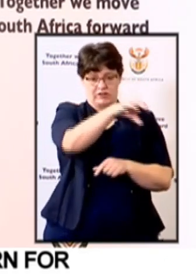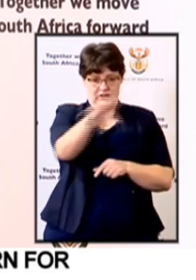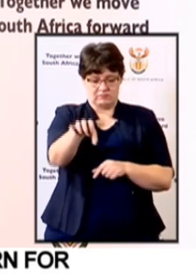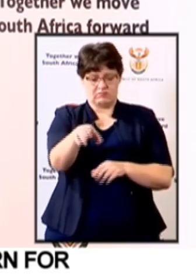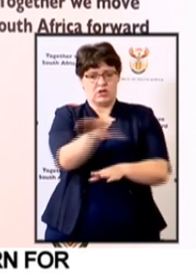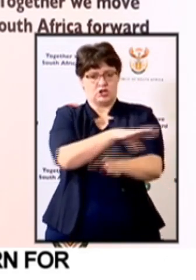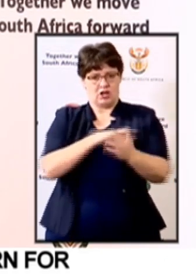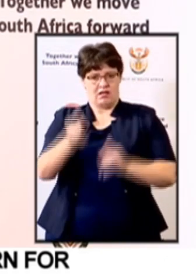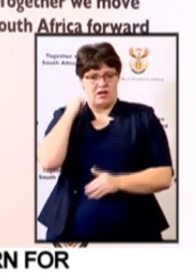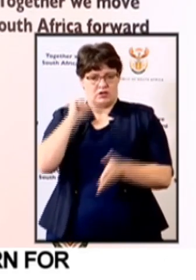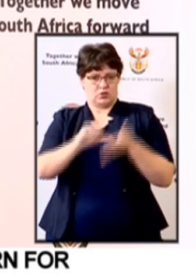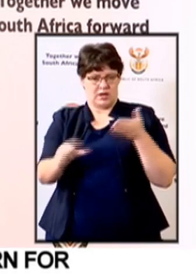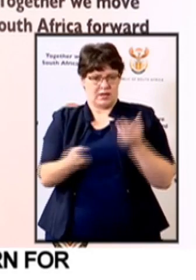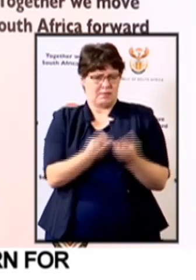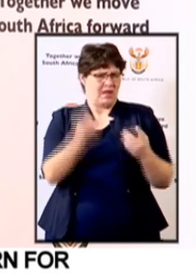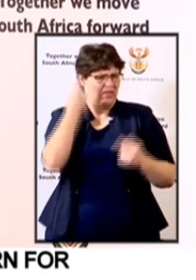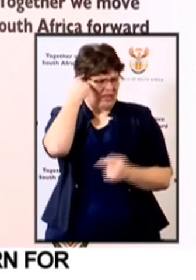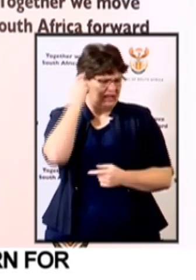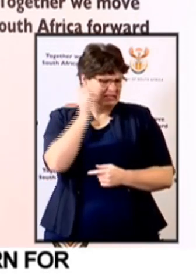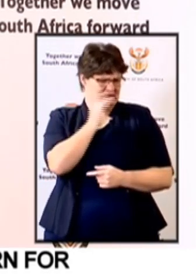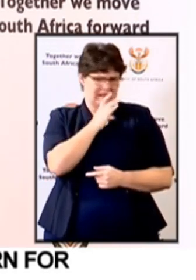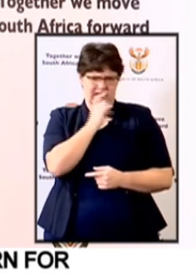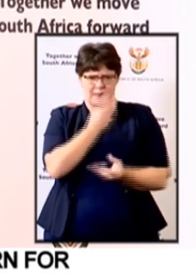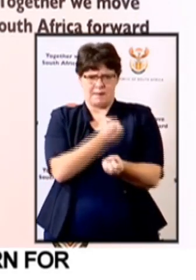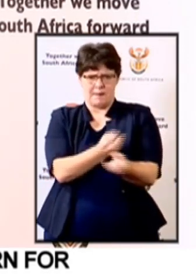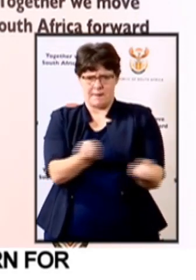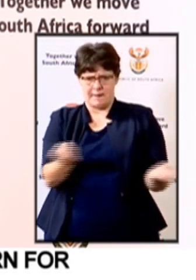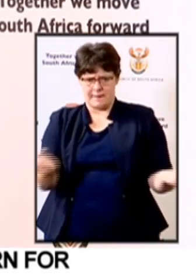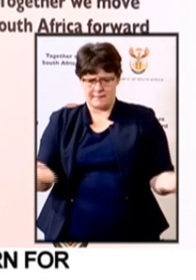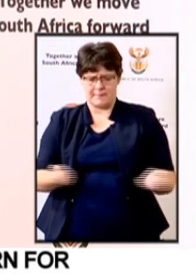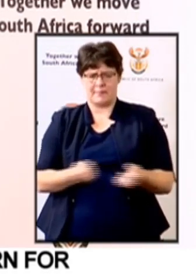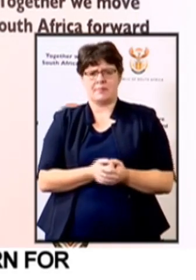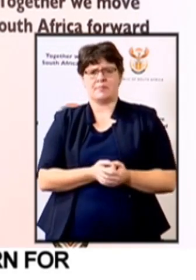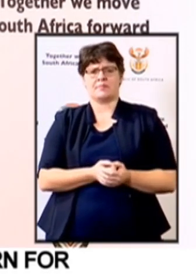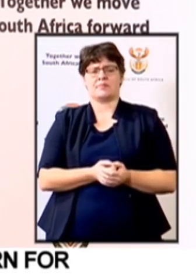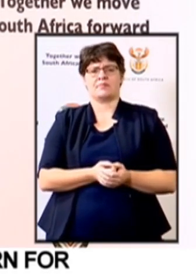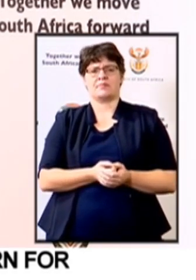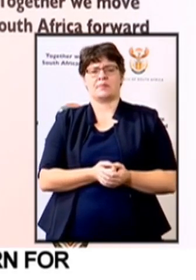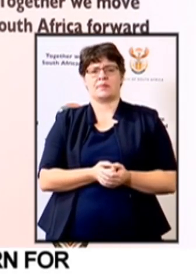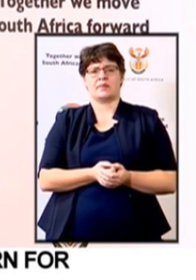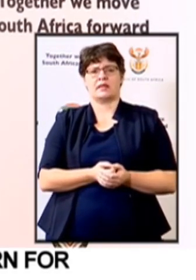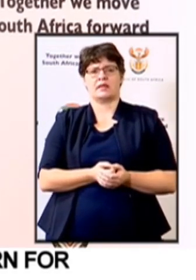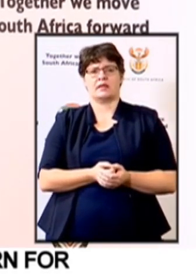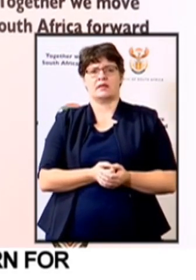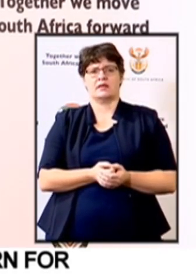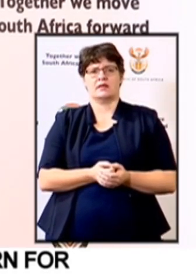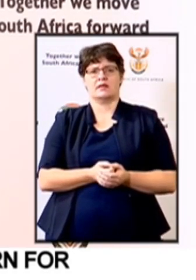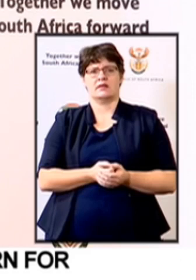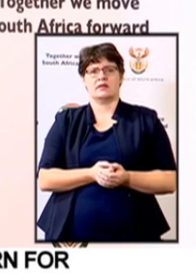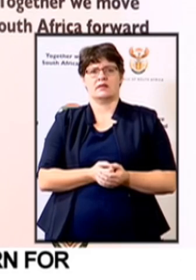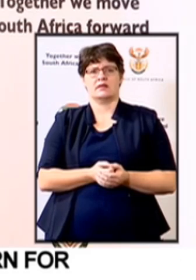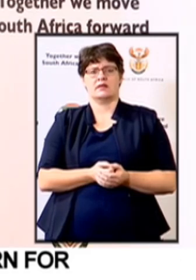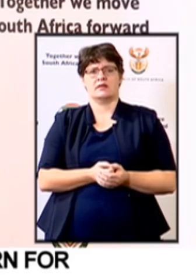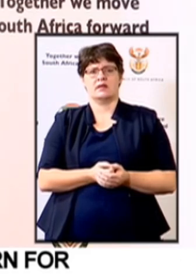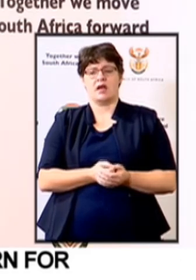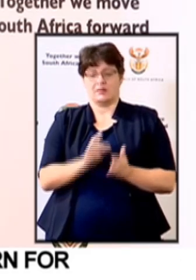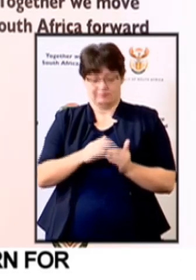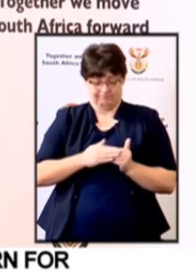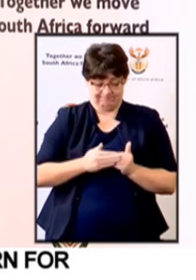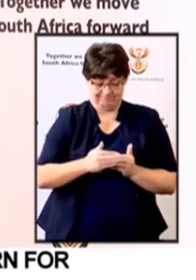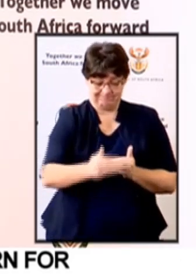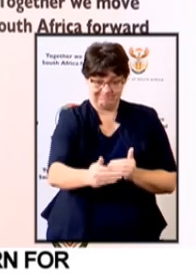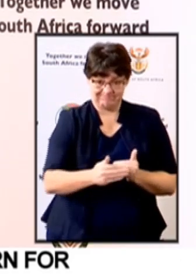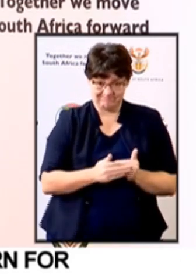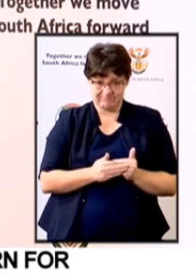last week, I think on Saturday, and they have been given a period to